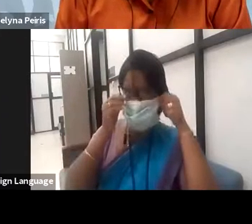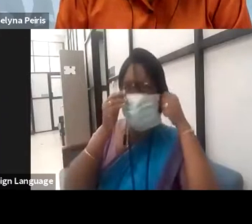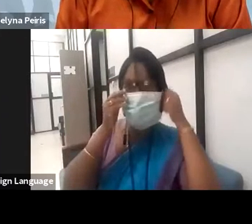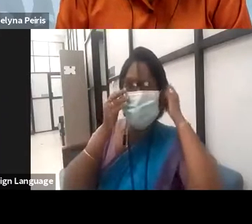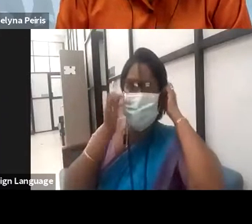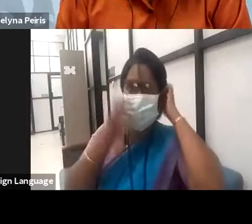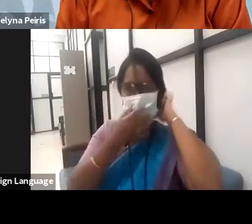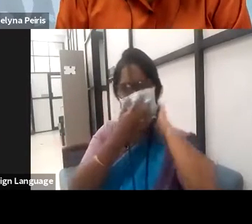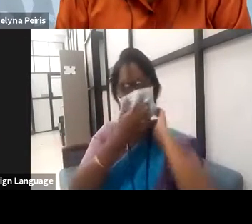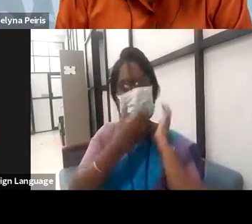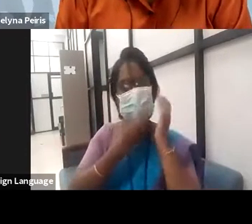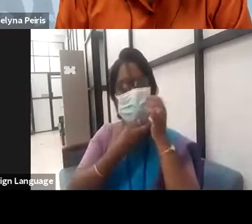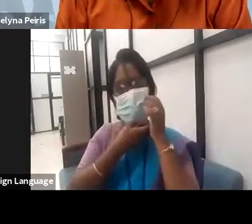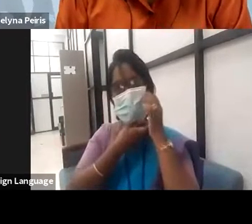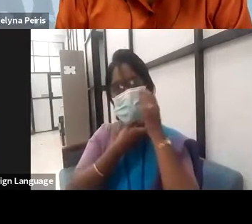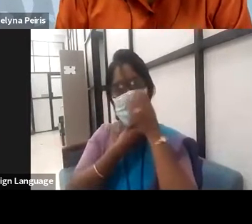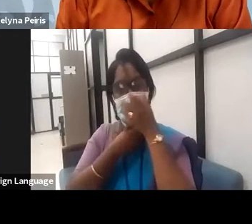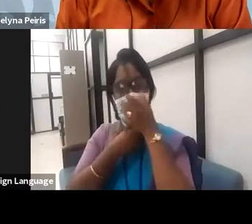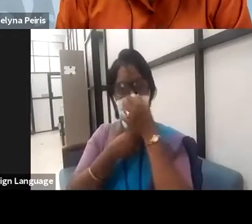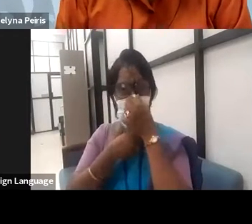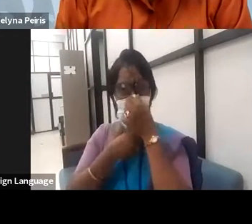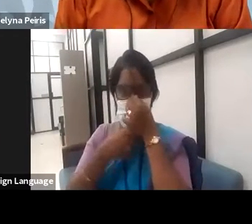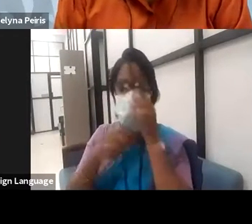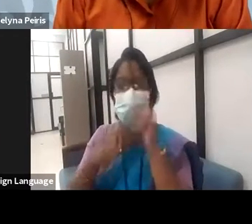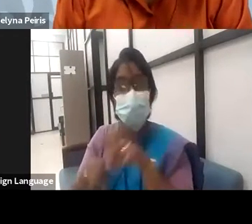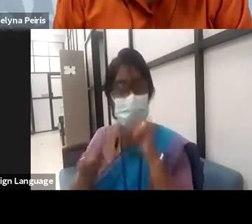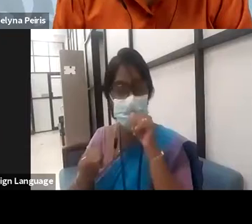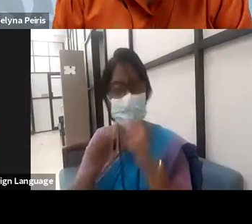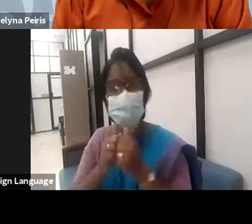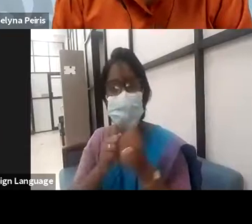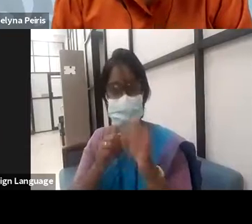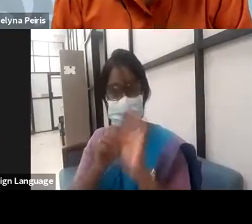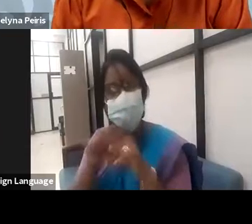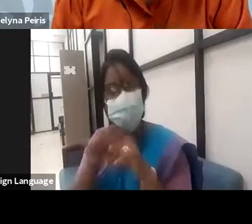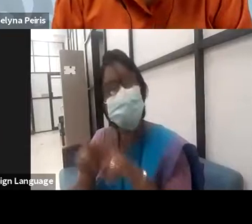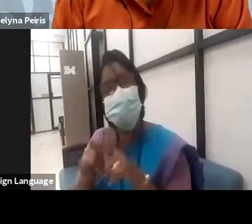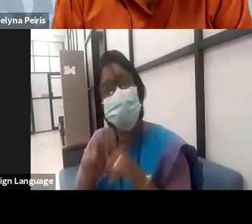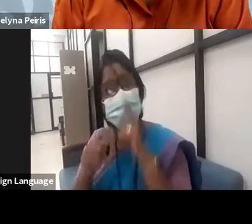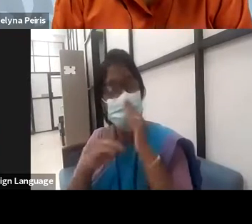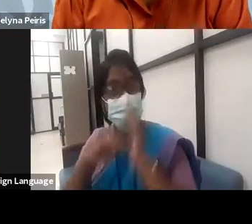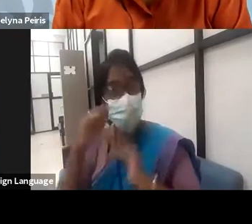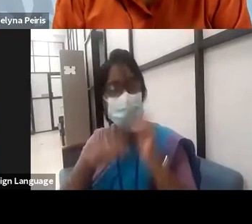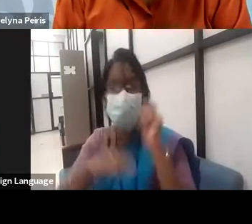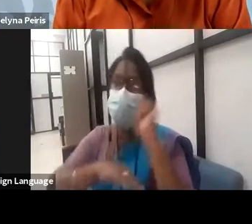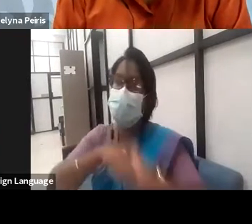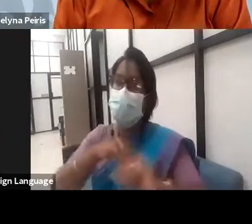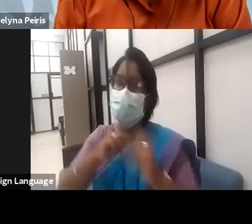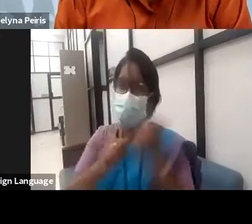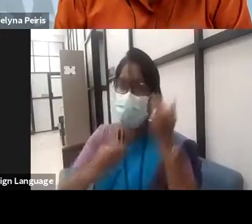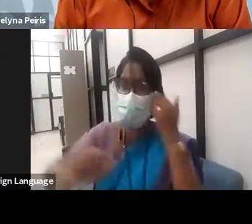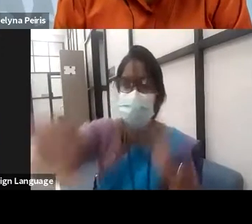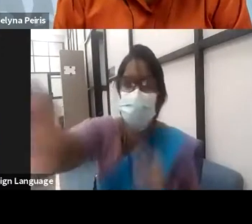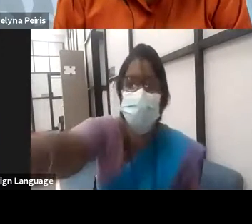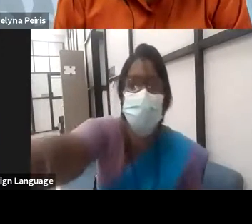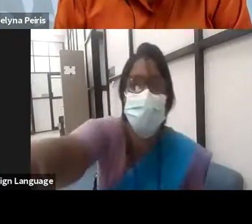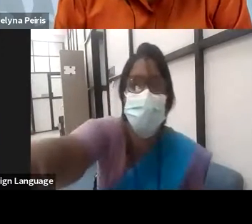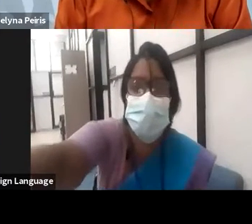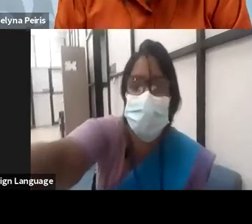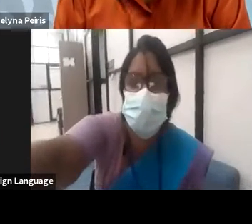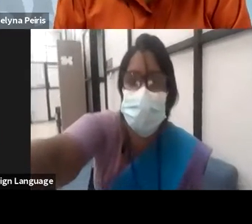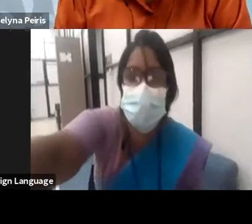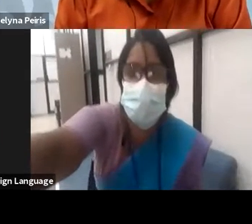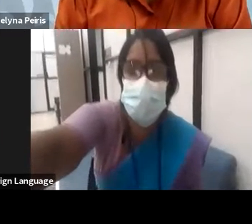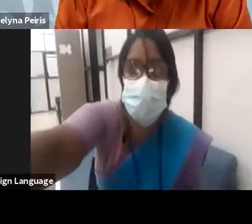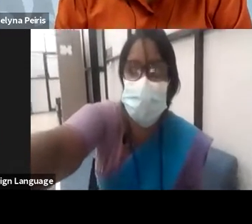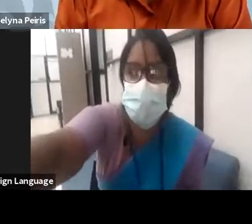do was to make a very, very strategic choice. Do we remain committed to our purpose, or do we break